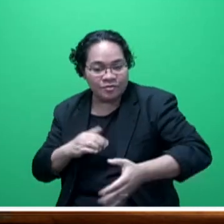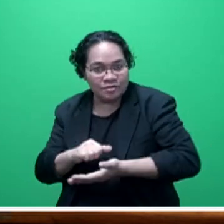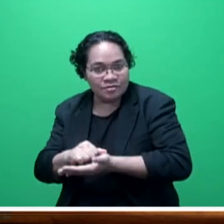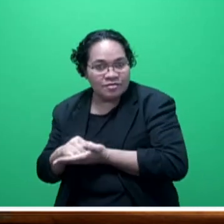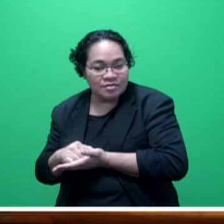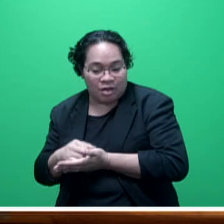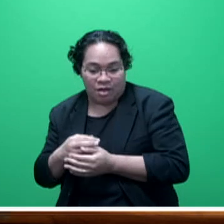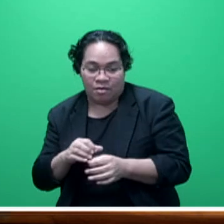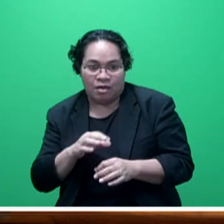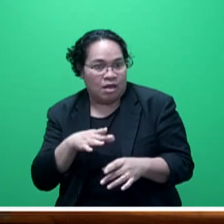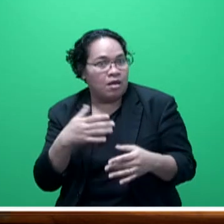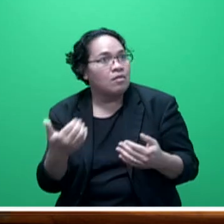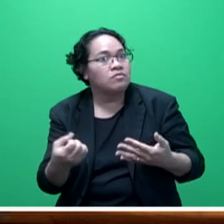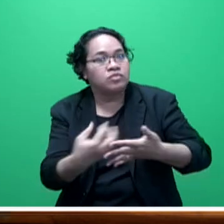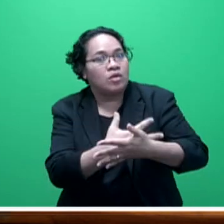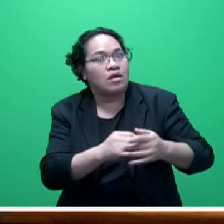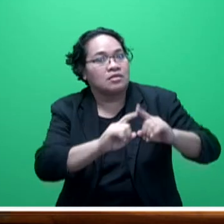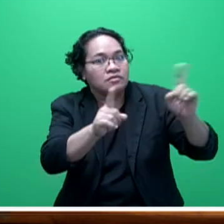infected millions around the world.